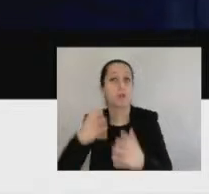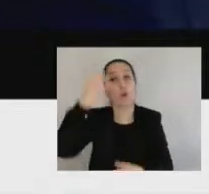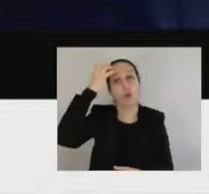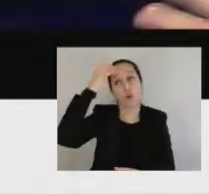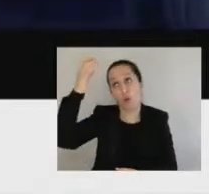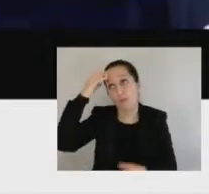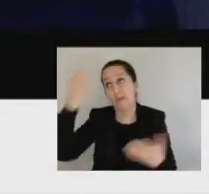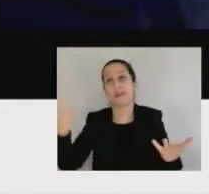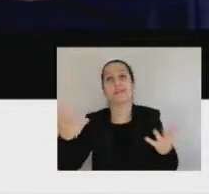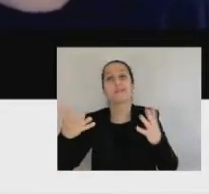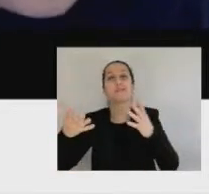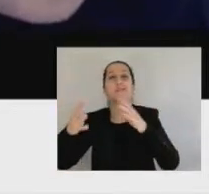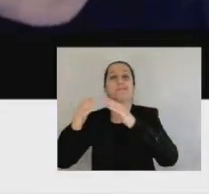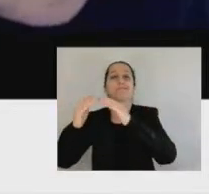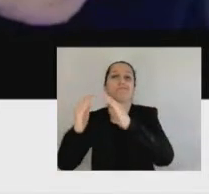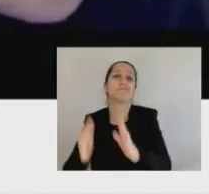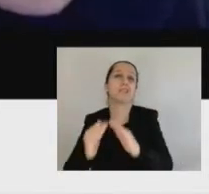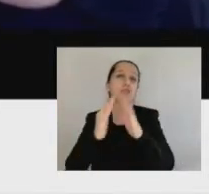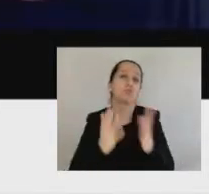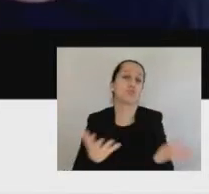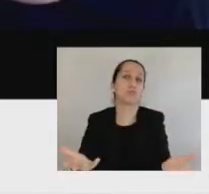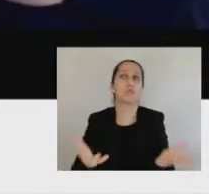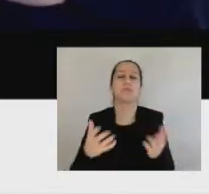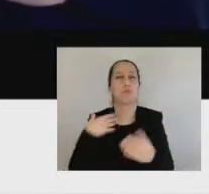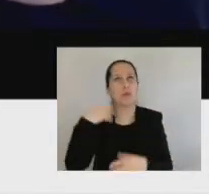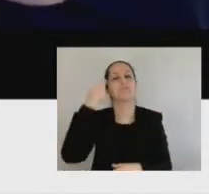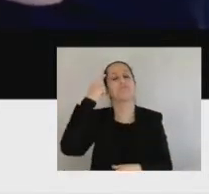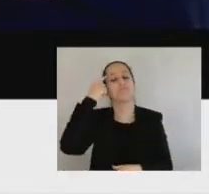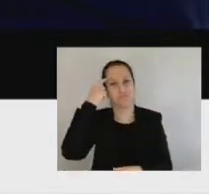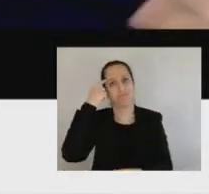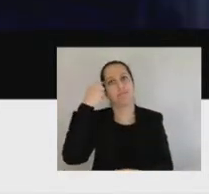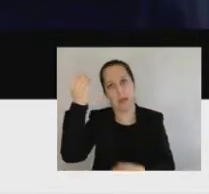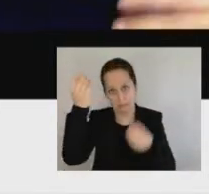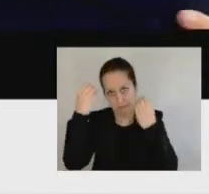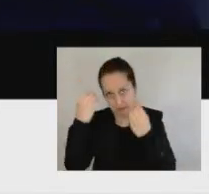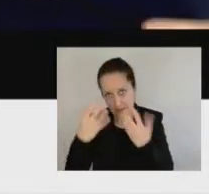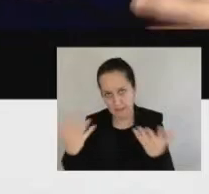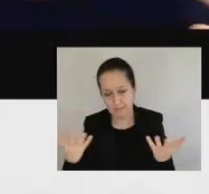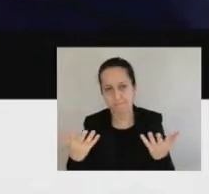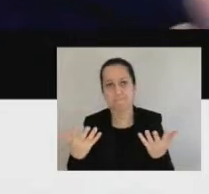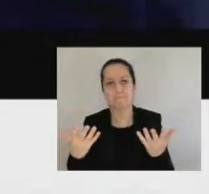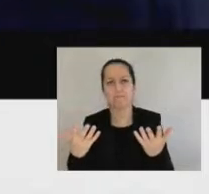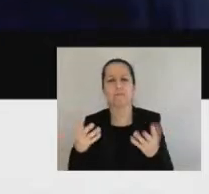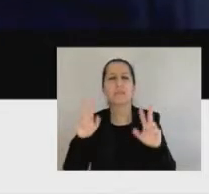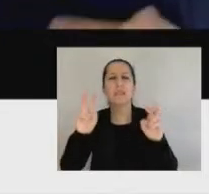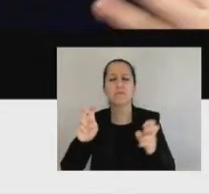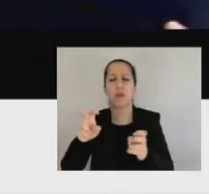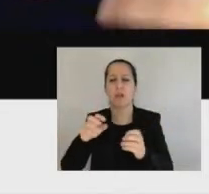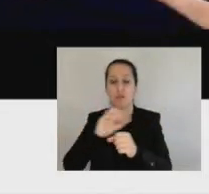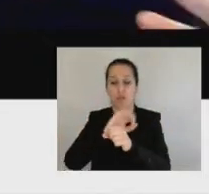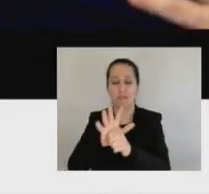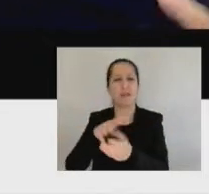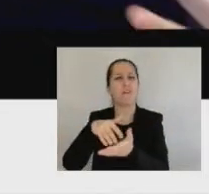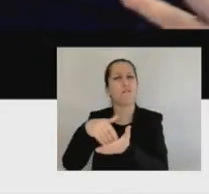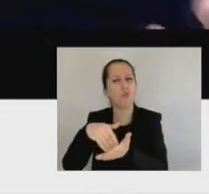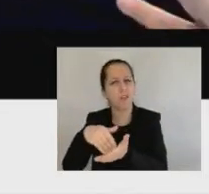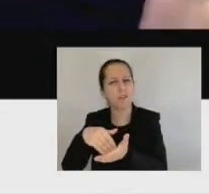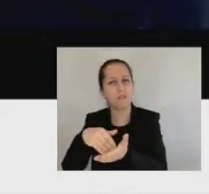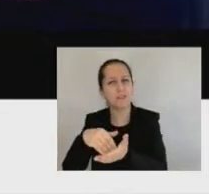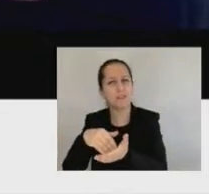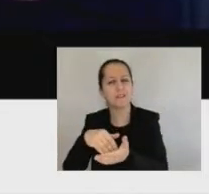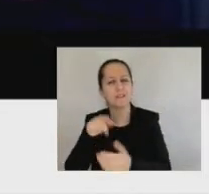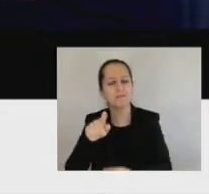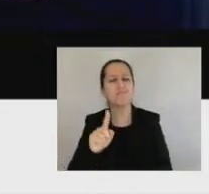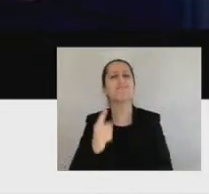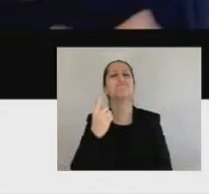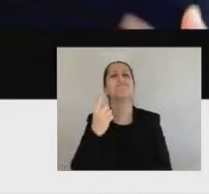and agencies. And one of the concerns we had in the process was that when we spoke of COVID